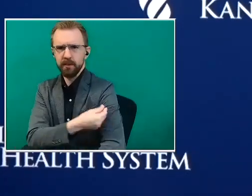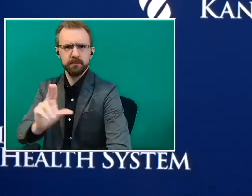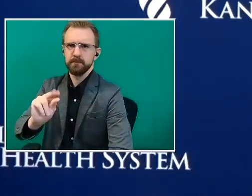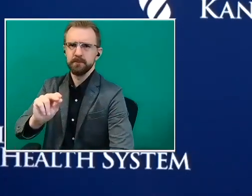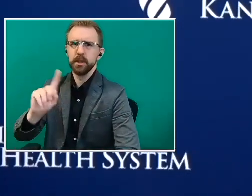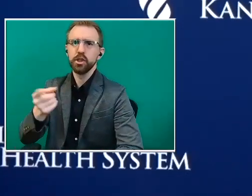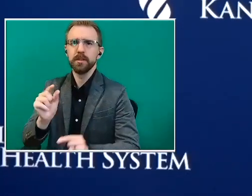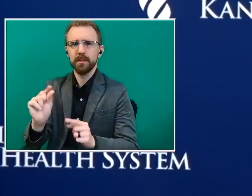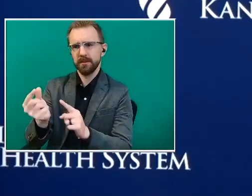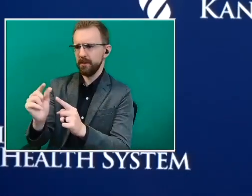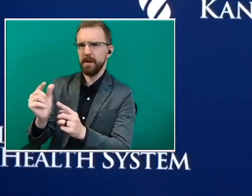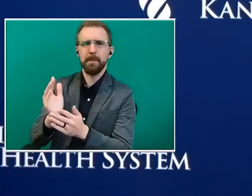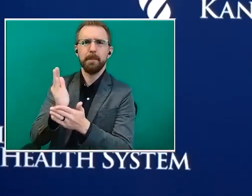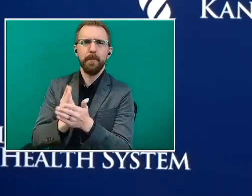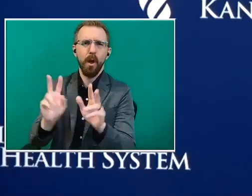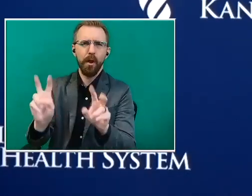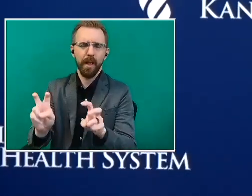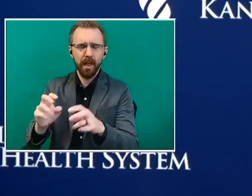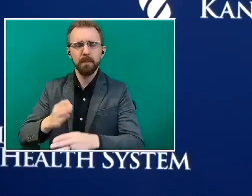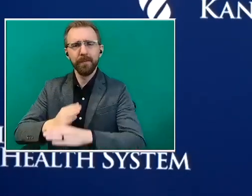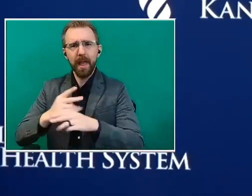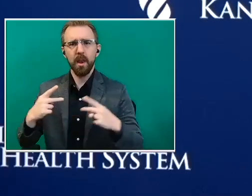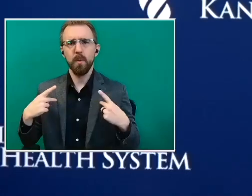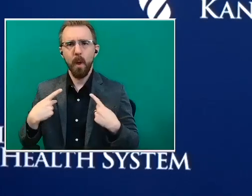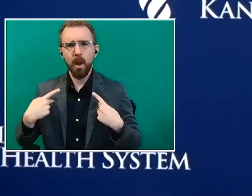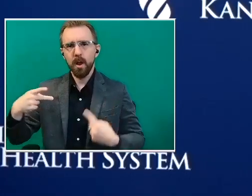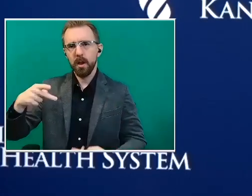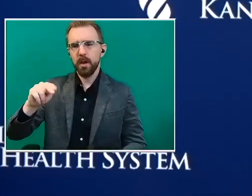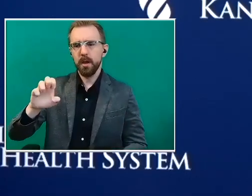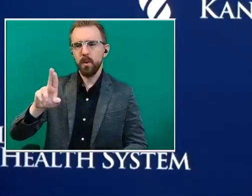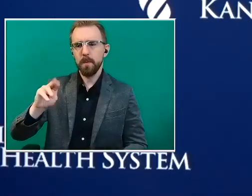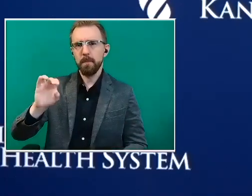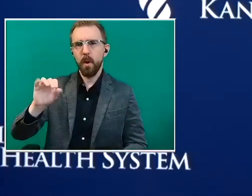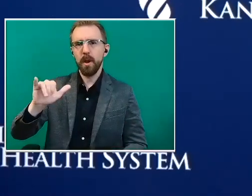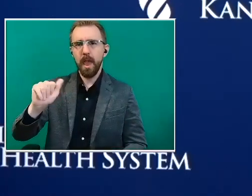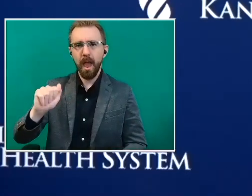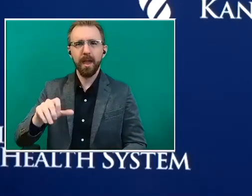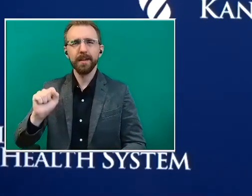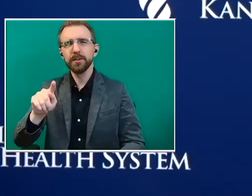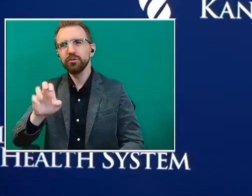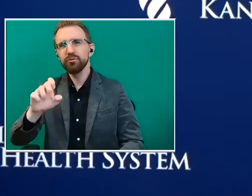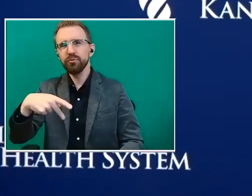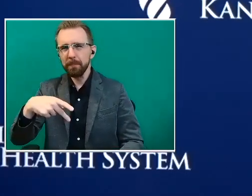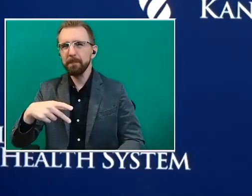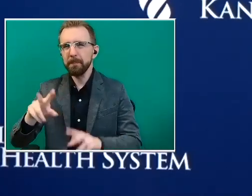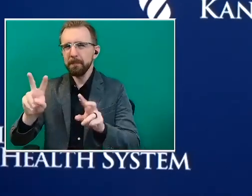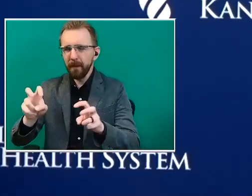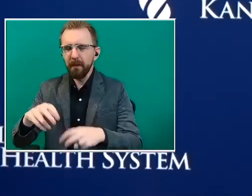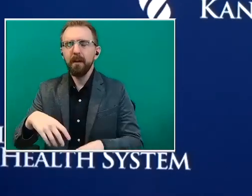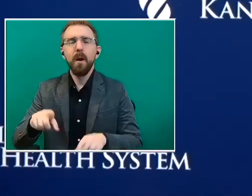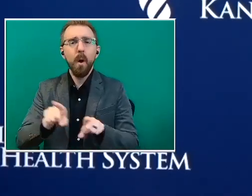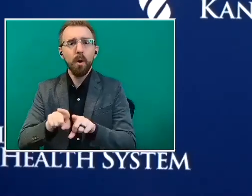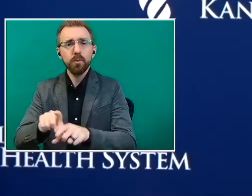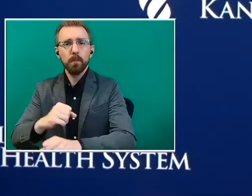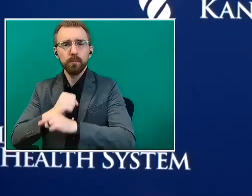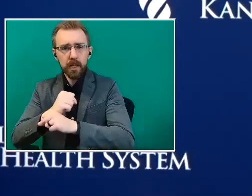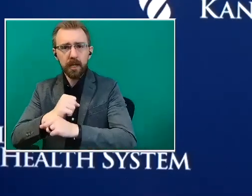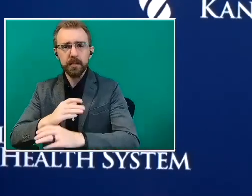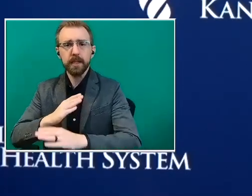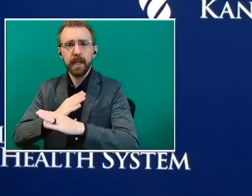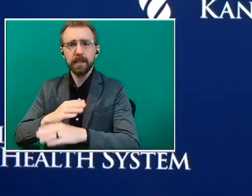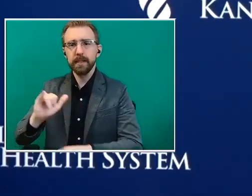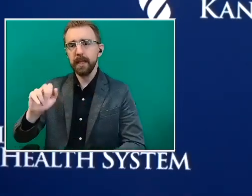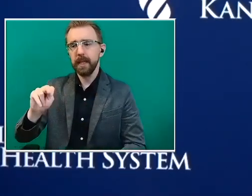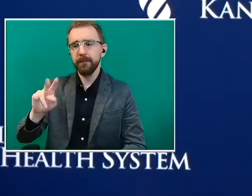against pneumonia from pneumococcus or strep pneumoniae, but more importantly, it also protects against invasive disease. And what is